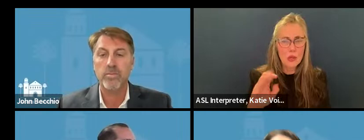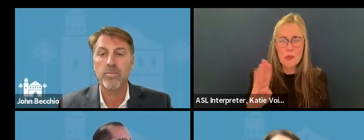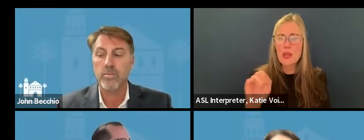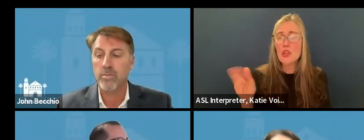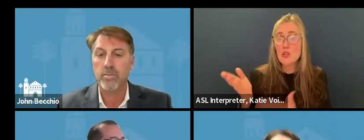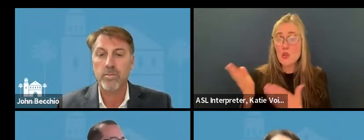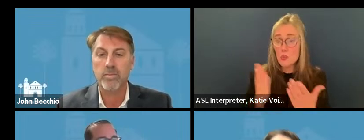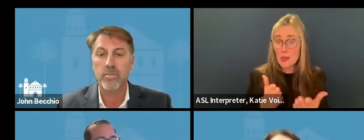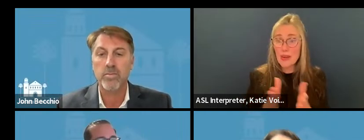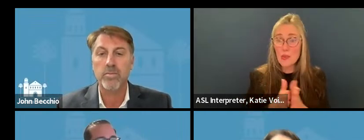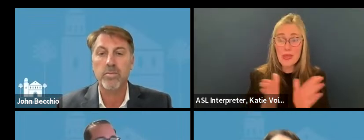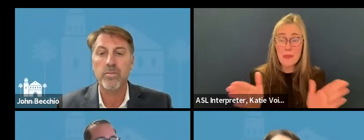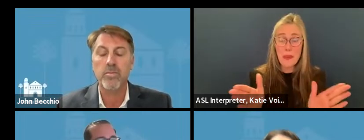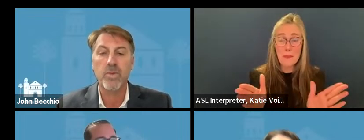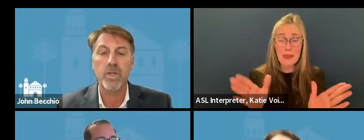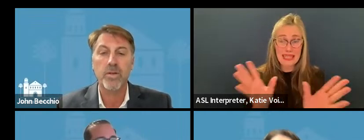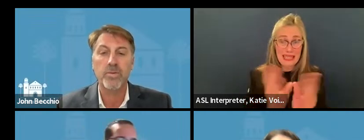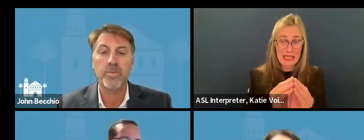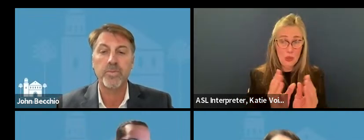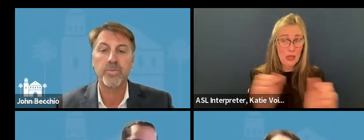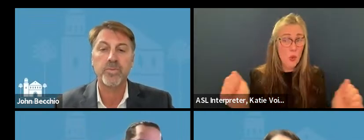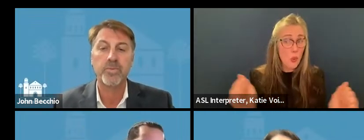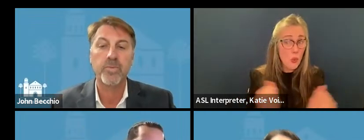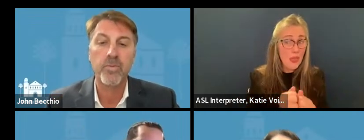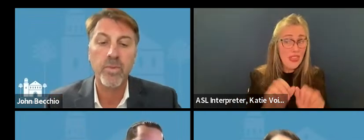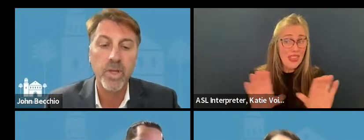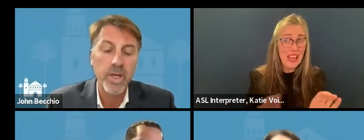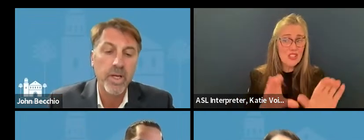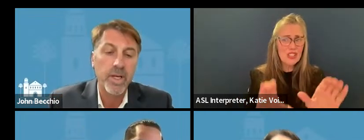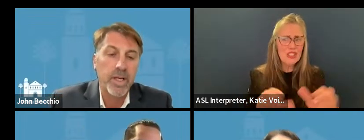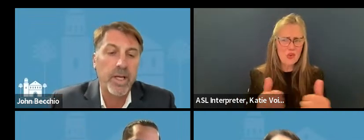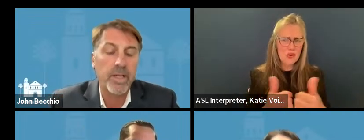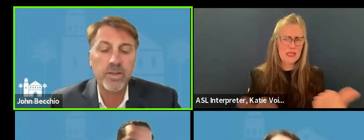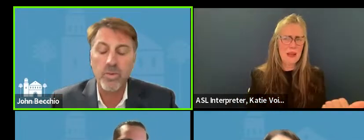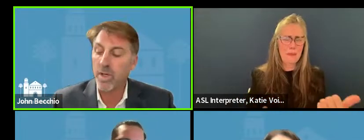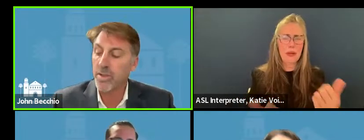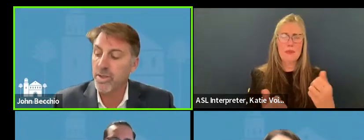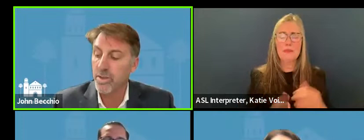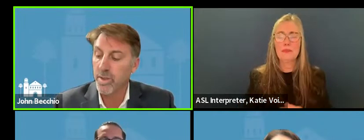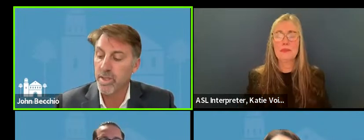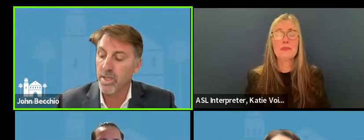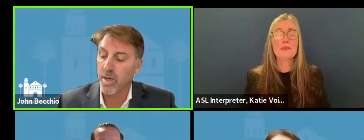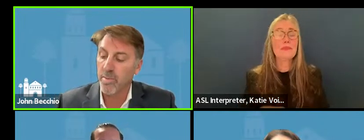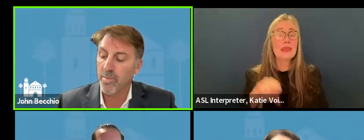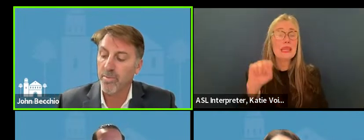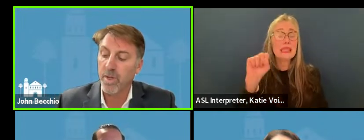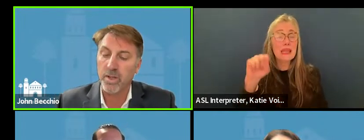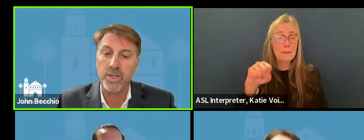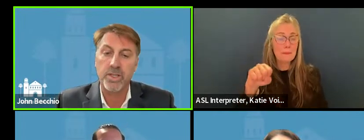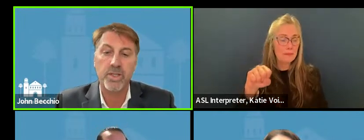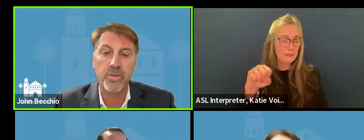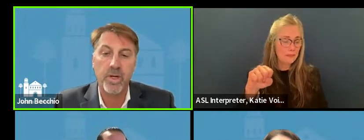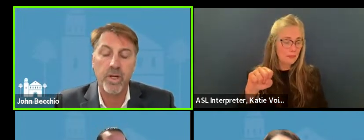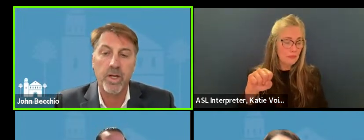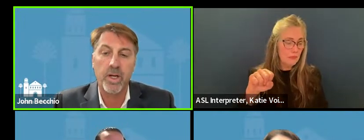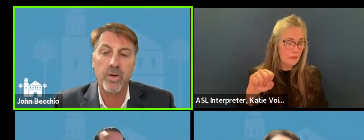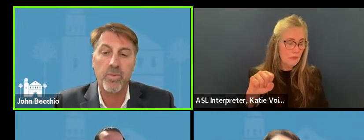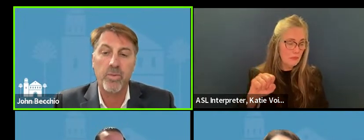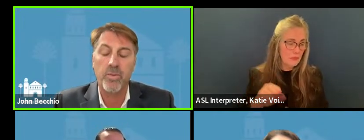along with an action, or would they be two separate? Or would they be two separate places? Yes. So what I'll do is I'll